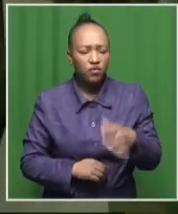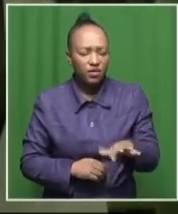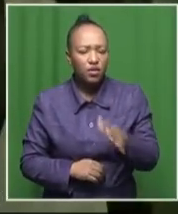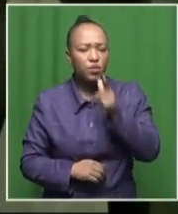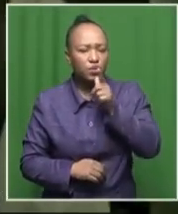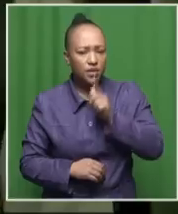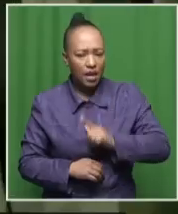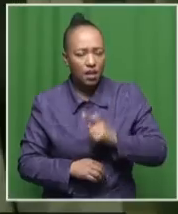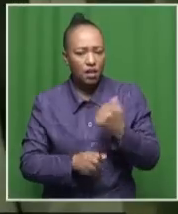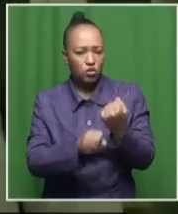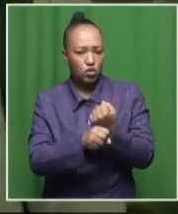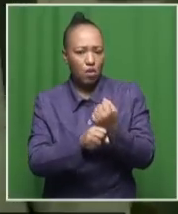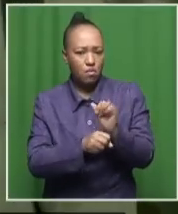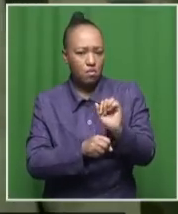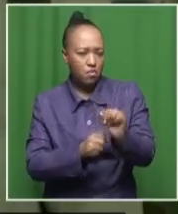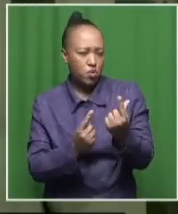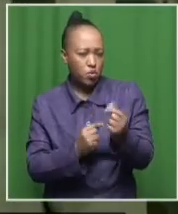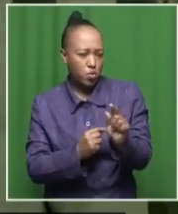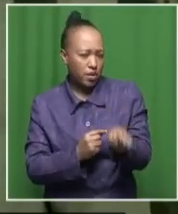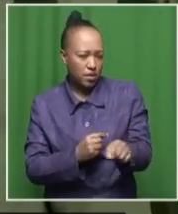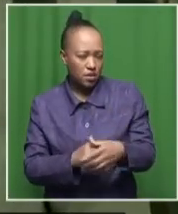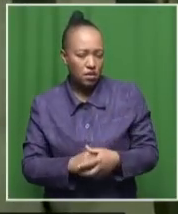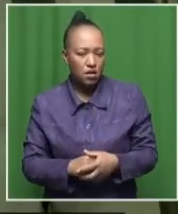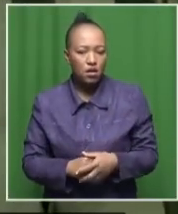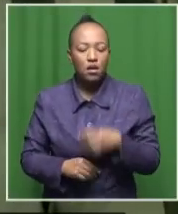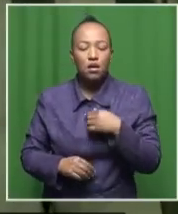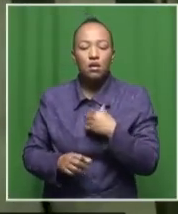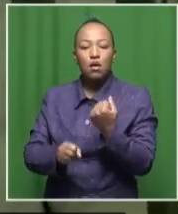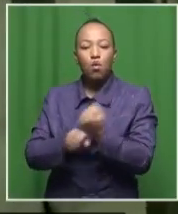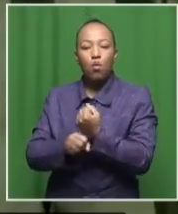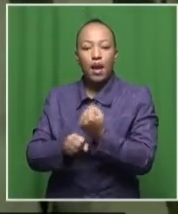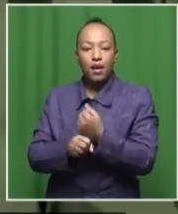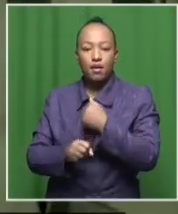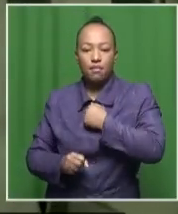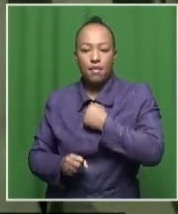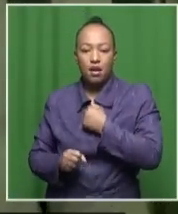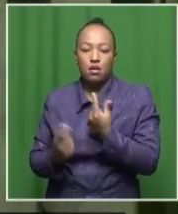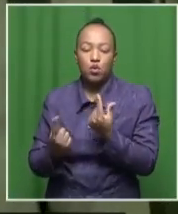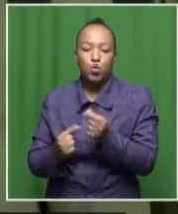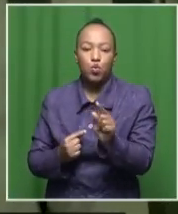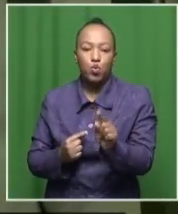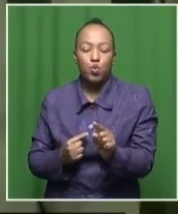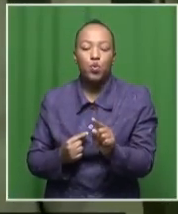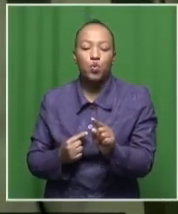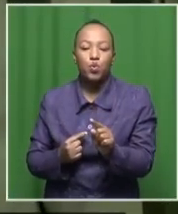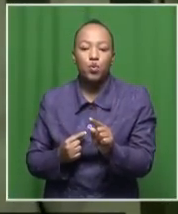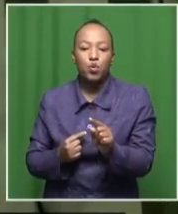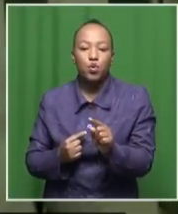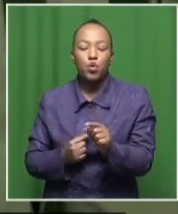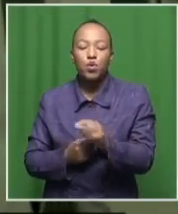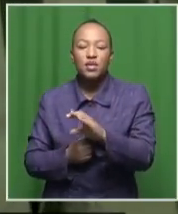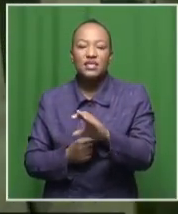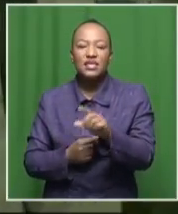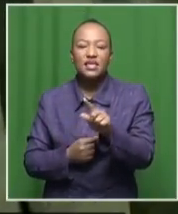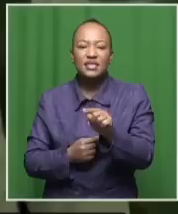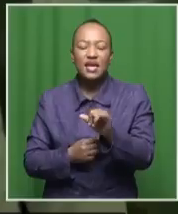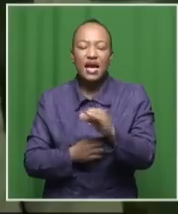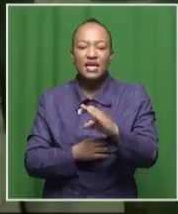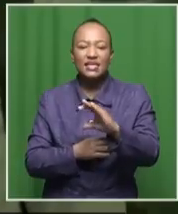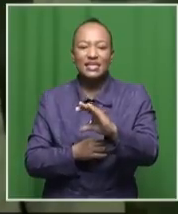the kind of job that you are doing. The kind of job that I'm dealing with, it I'm busy with here at the TICC at the